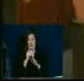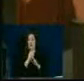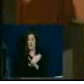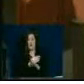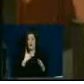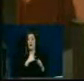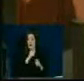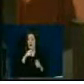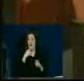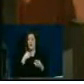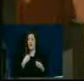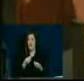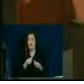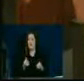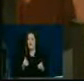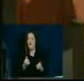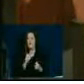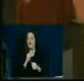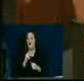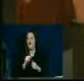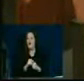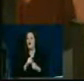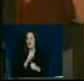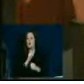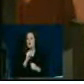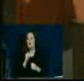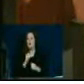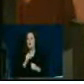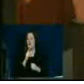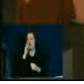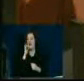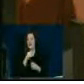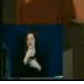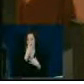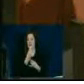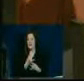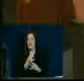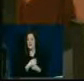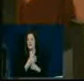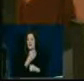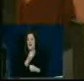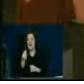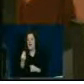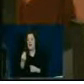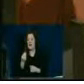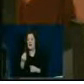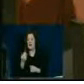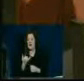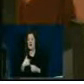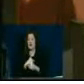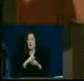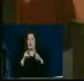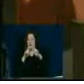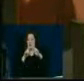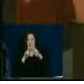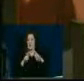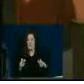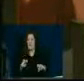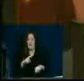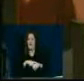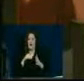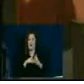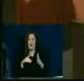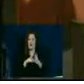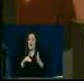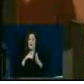nailed down. So I thought that was interesting. And we went through time and time